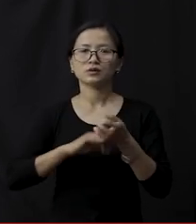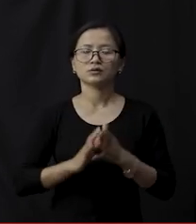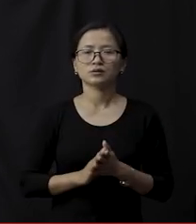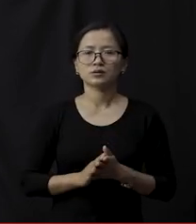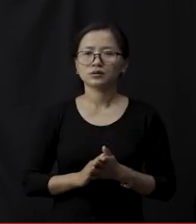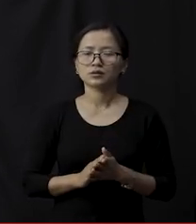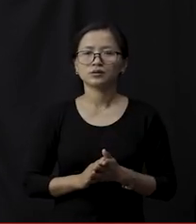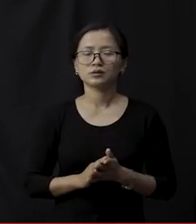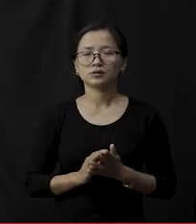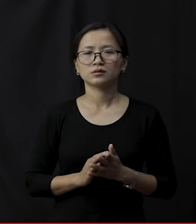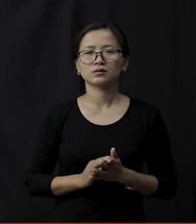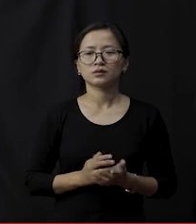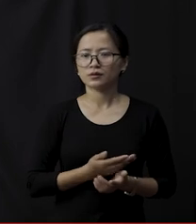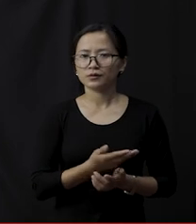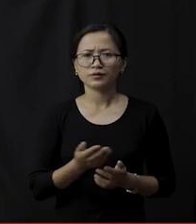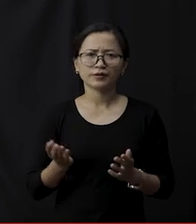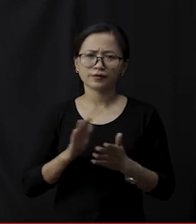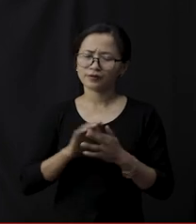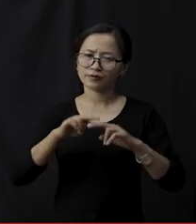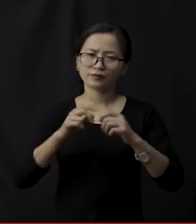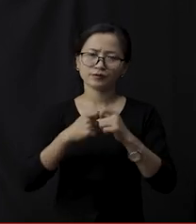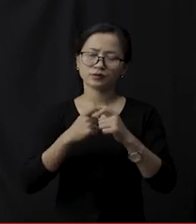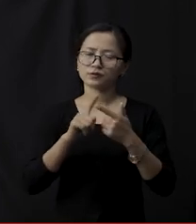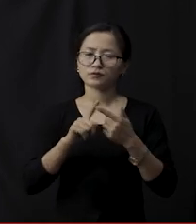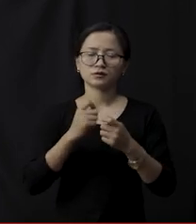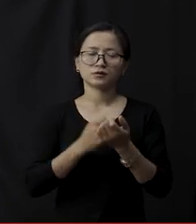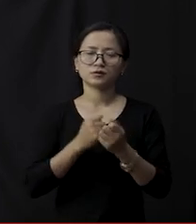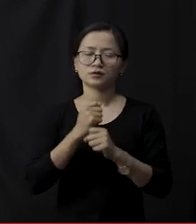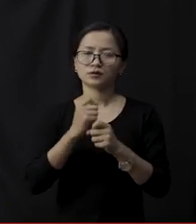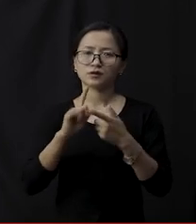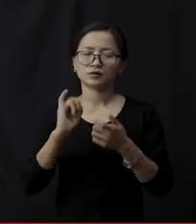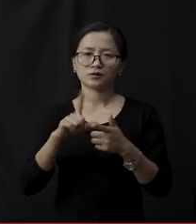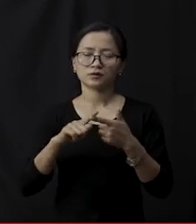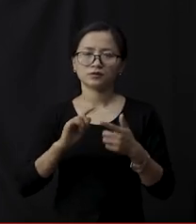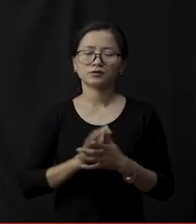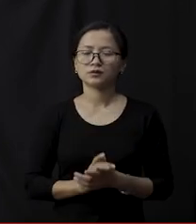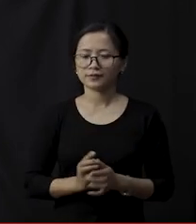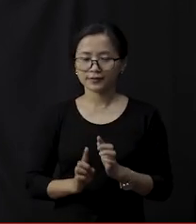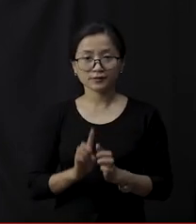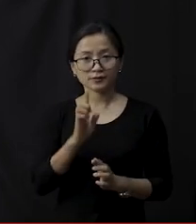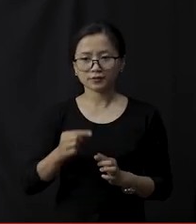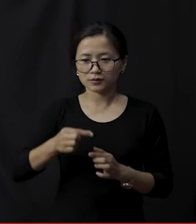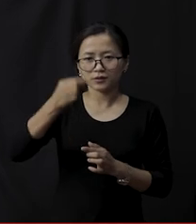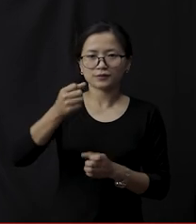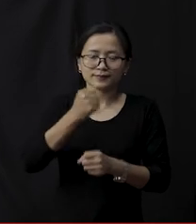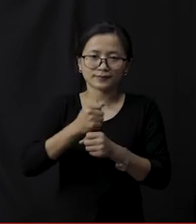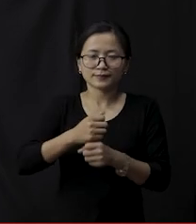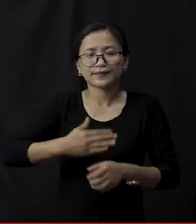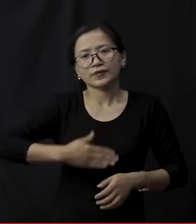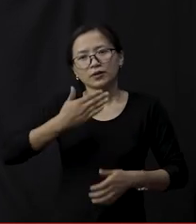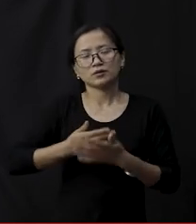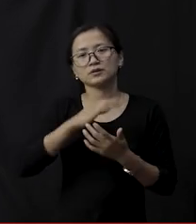H-E-R-B-S, herbs. Now, herbs, they are very fragile. Their stems are green in color. And we